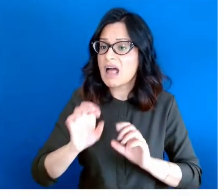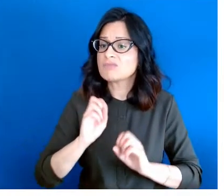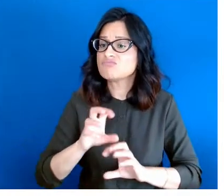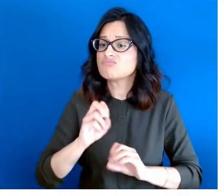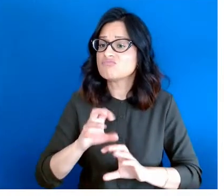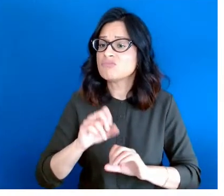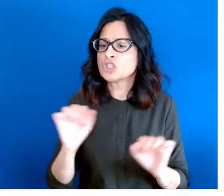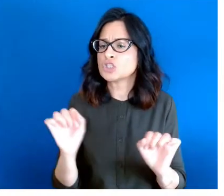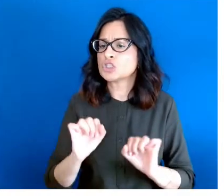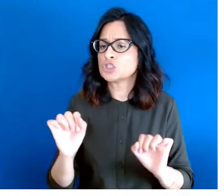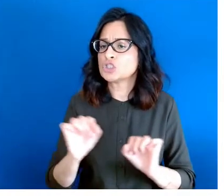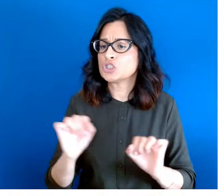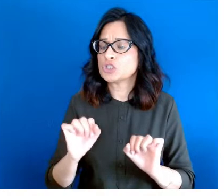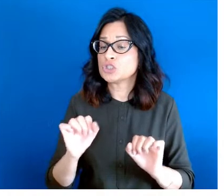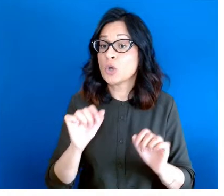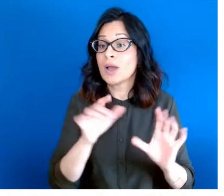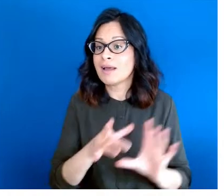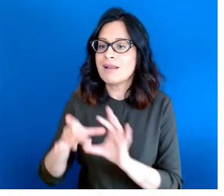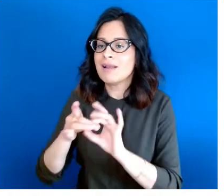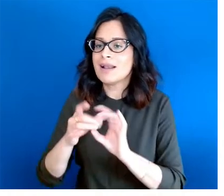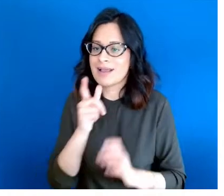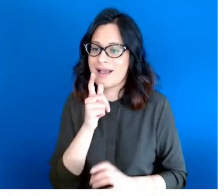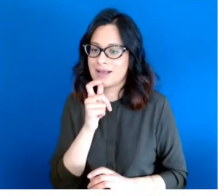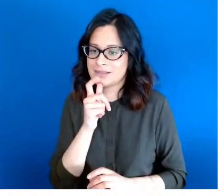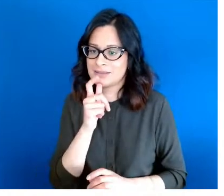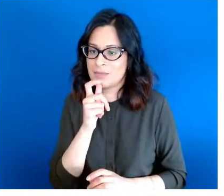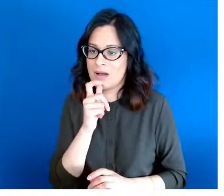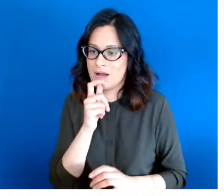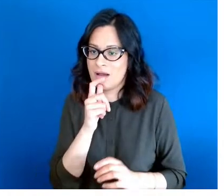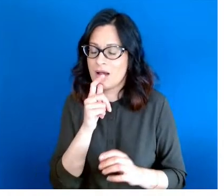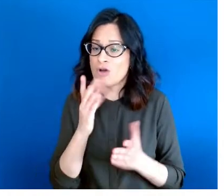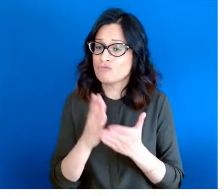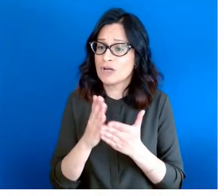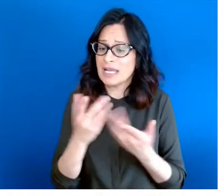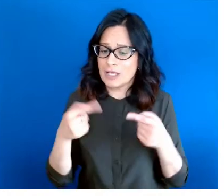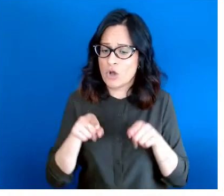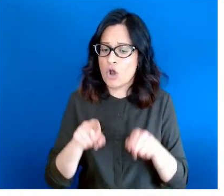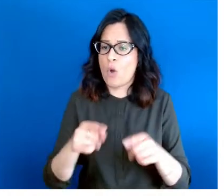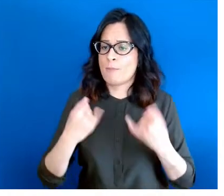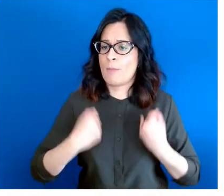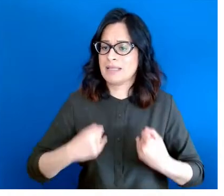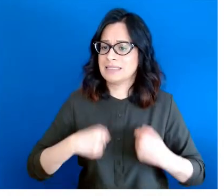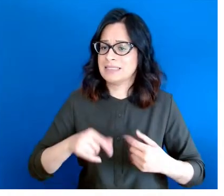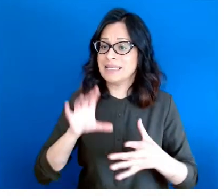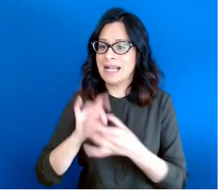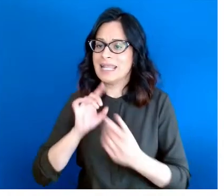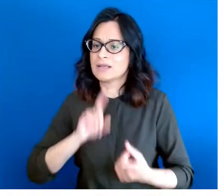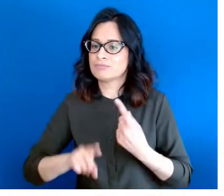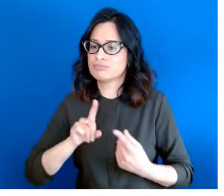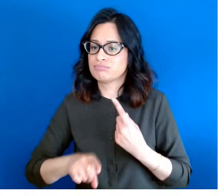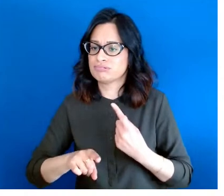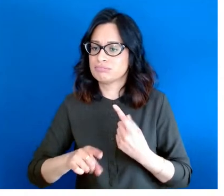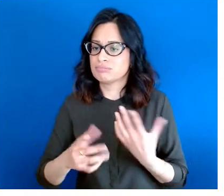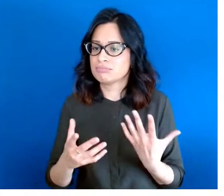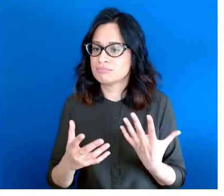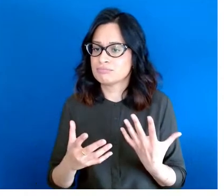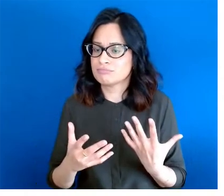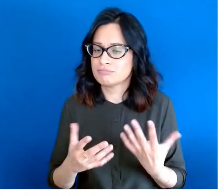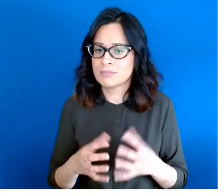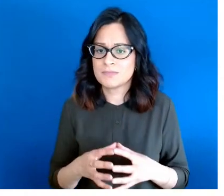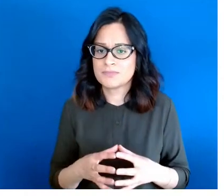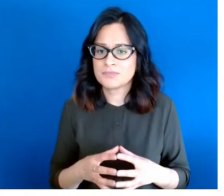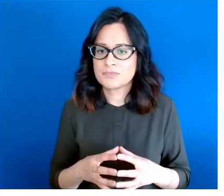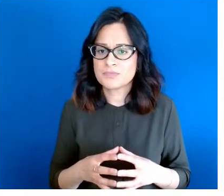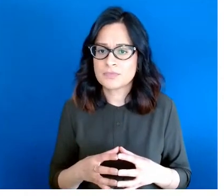of asthma. Asthma is a really important comorbidity of allergic rhinitis.